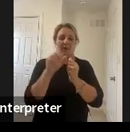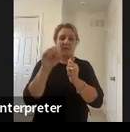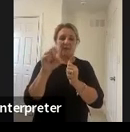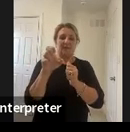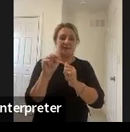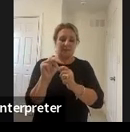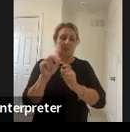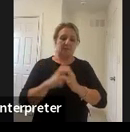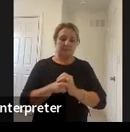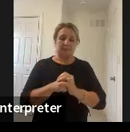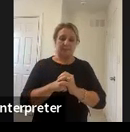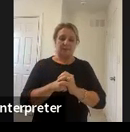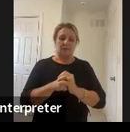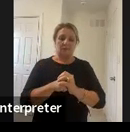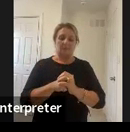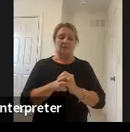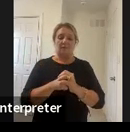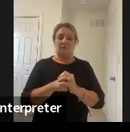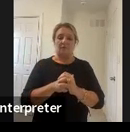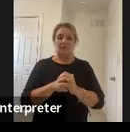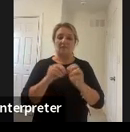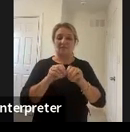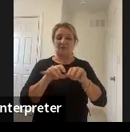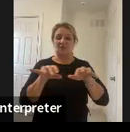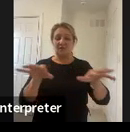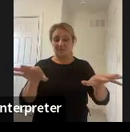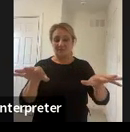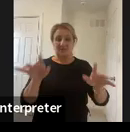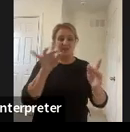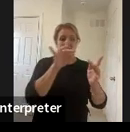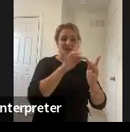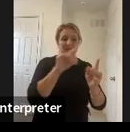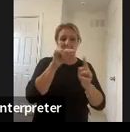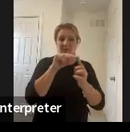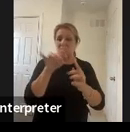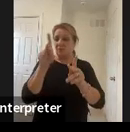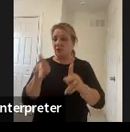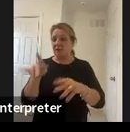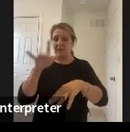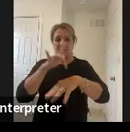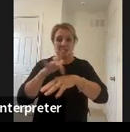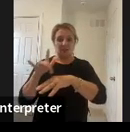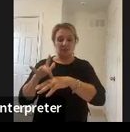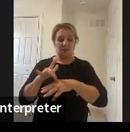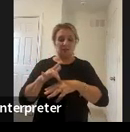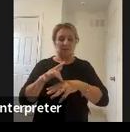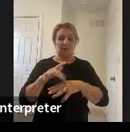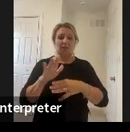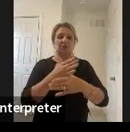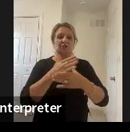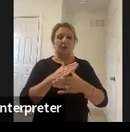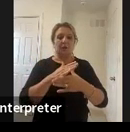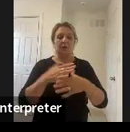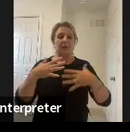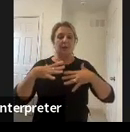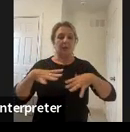exposure. The efficiency of transmission from contact through touching or sharing fabrics or other